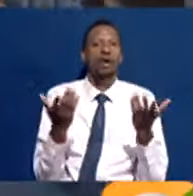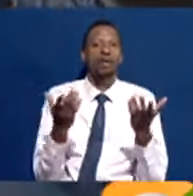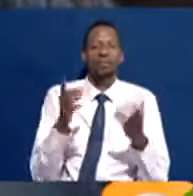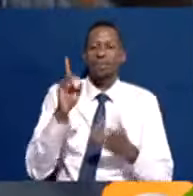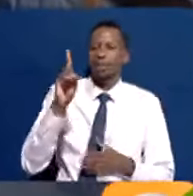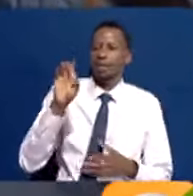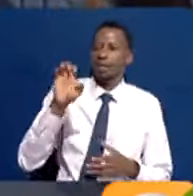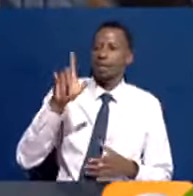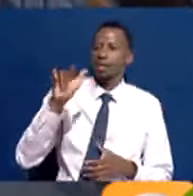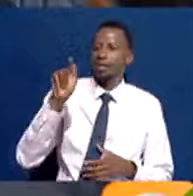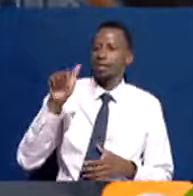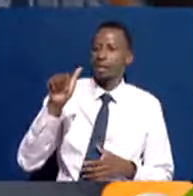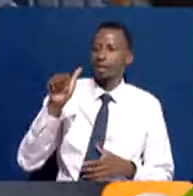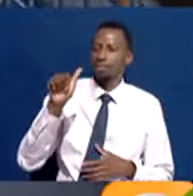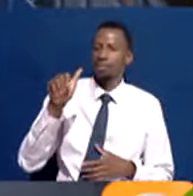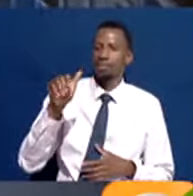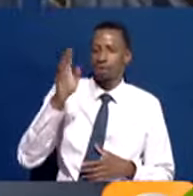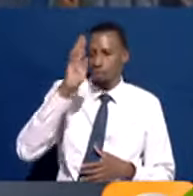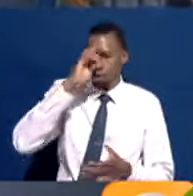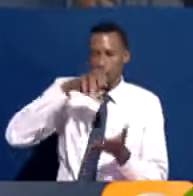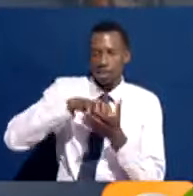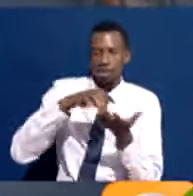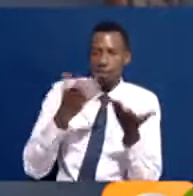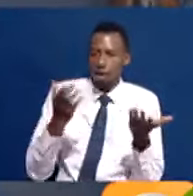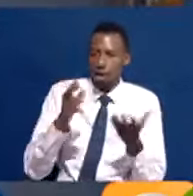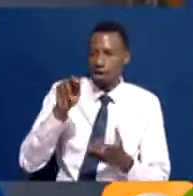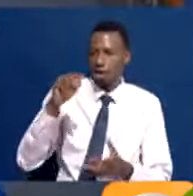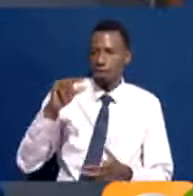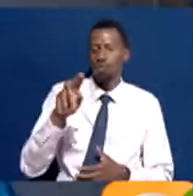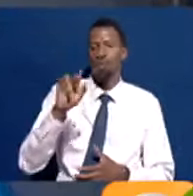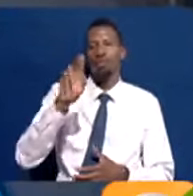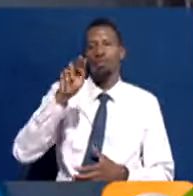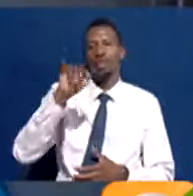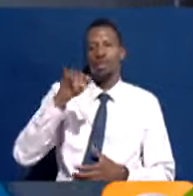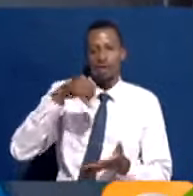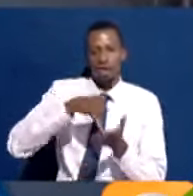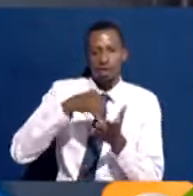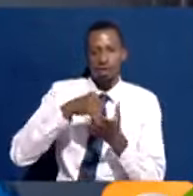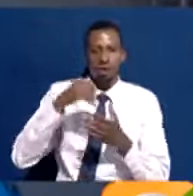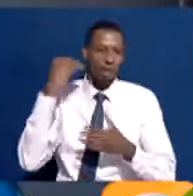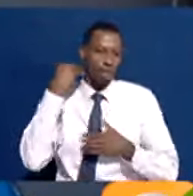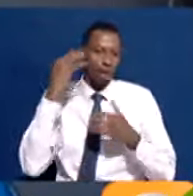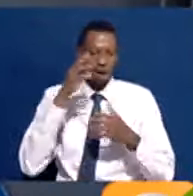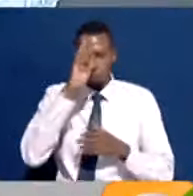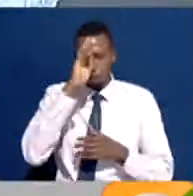involving robbers in police uniforms. Marianne Nyambura, Citizen TV.